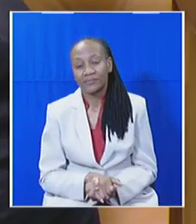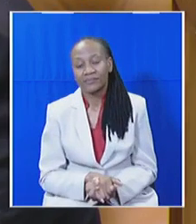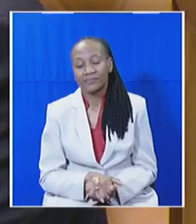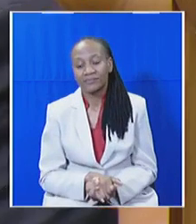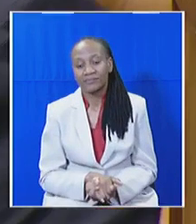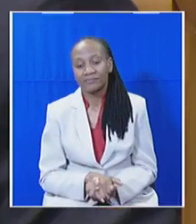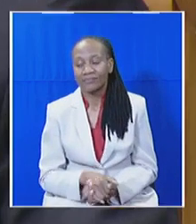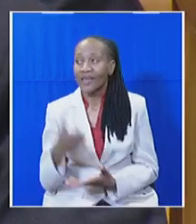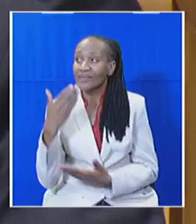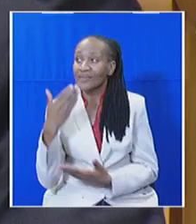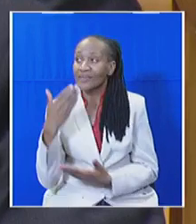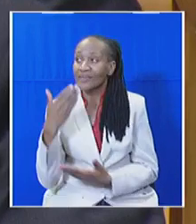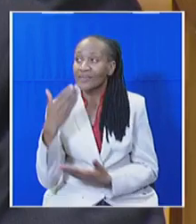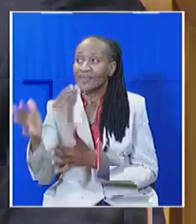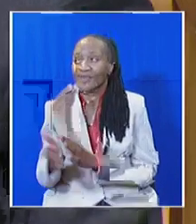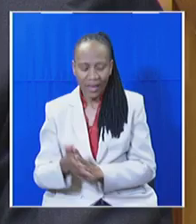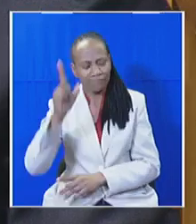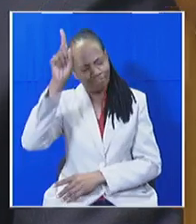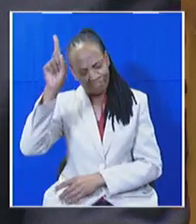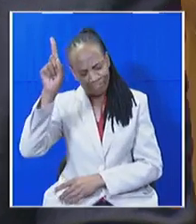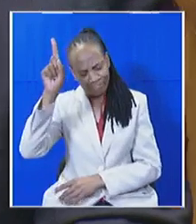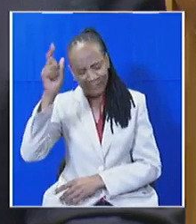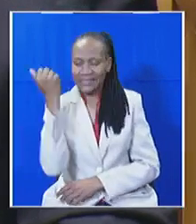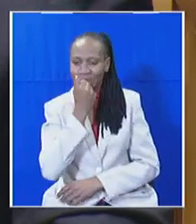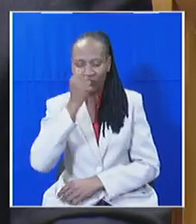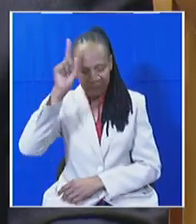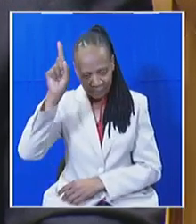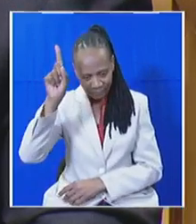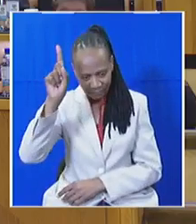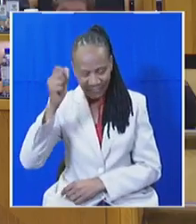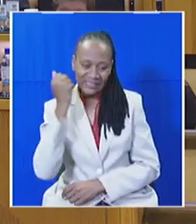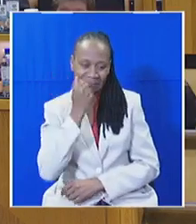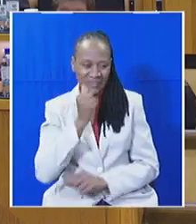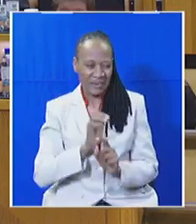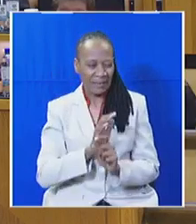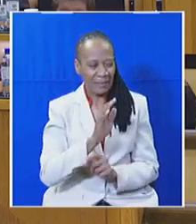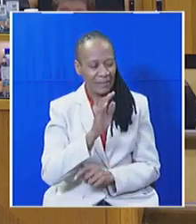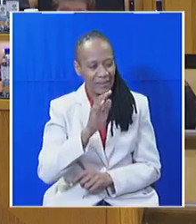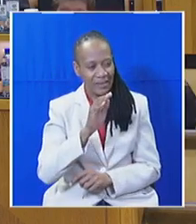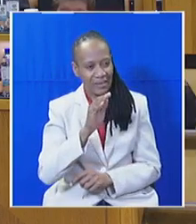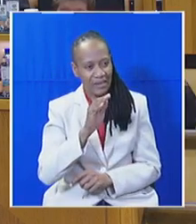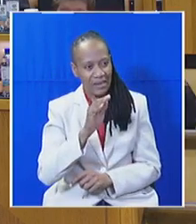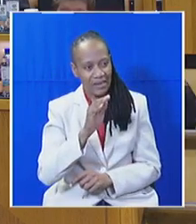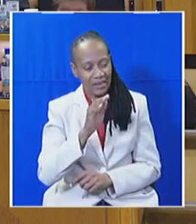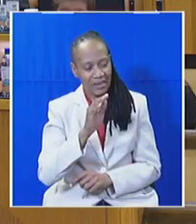Thank you, Madam Speaker. Madam Speaker, I'm sorry to press the President on this, but actually I just asked for a simple